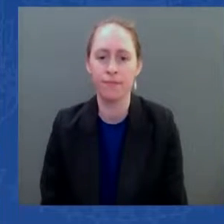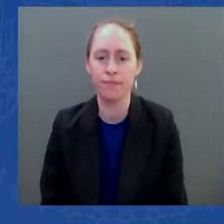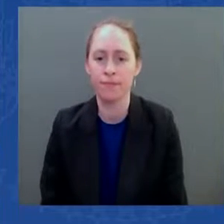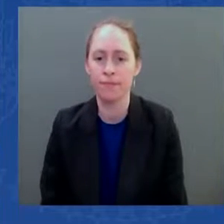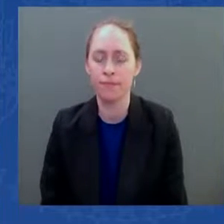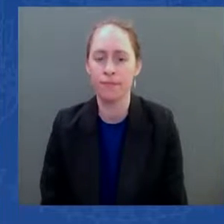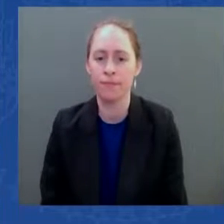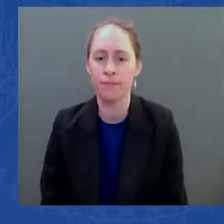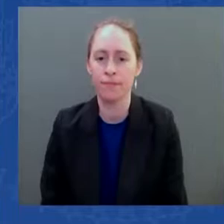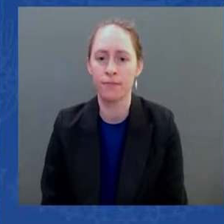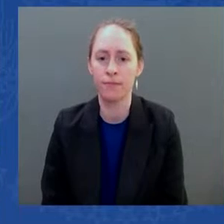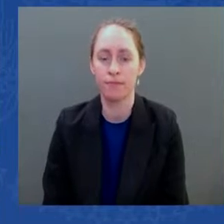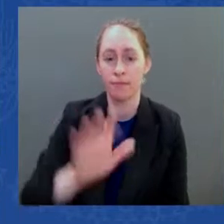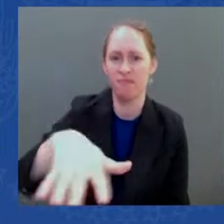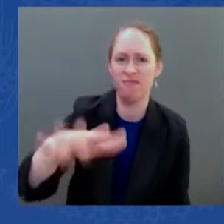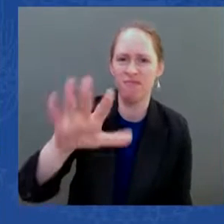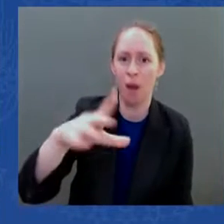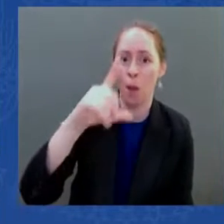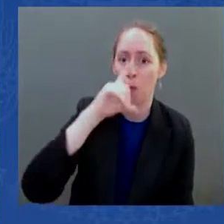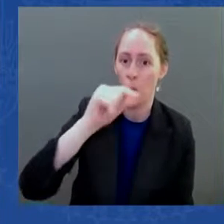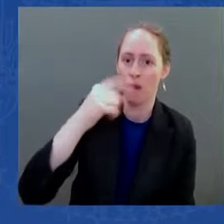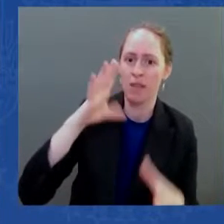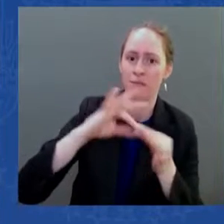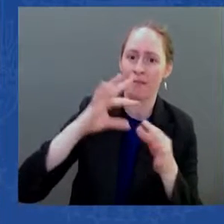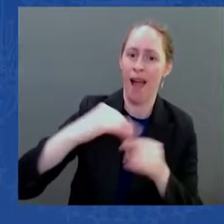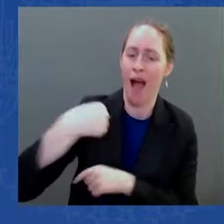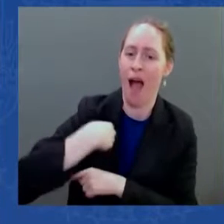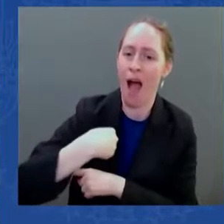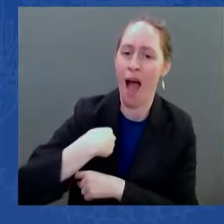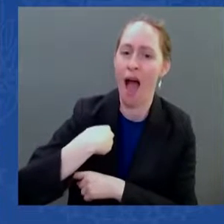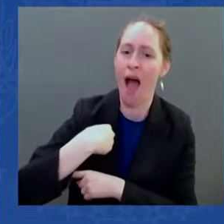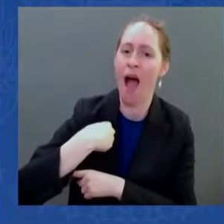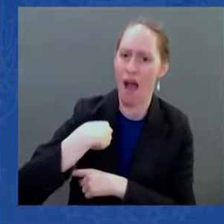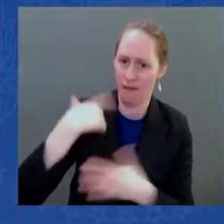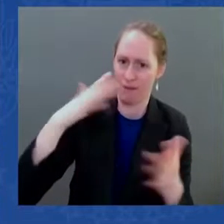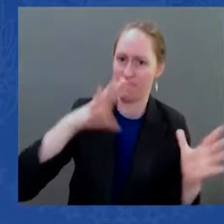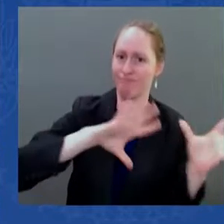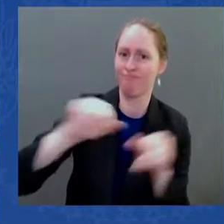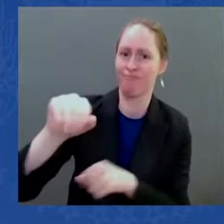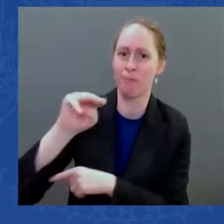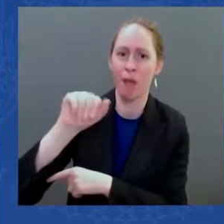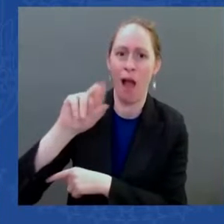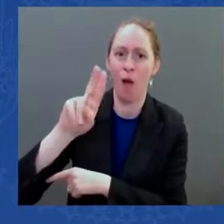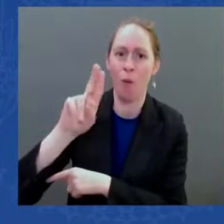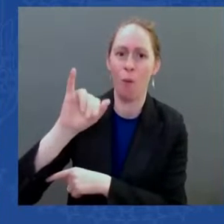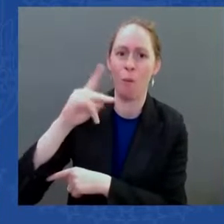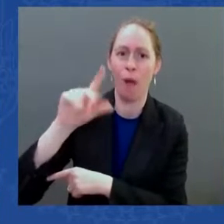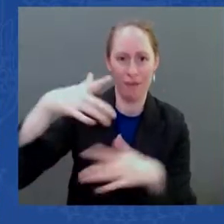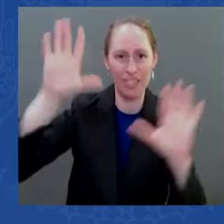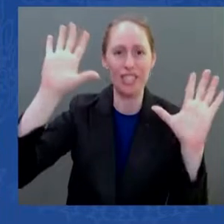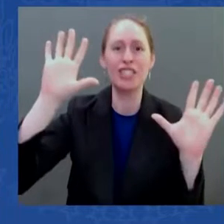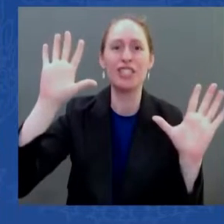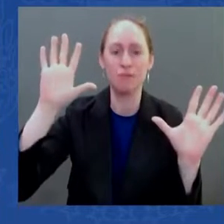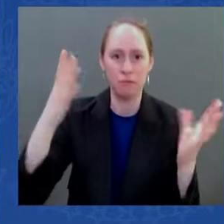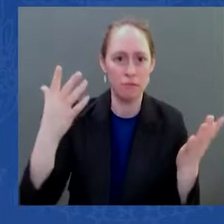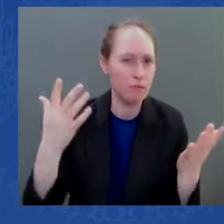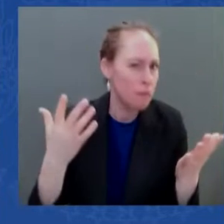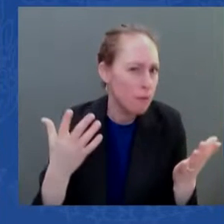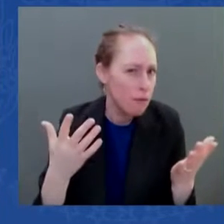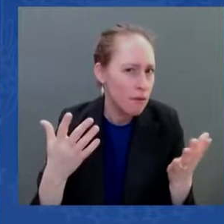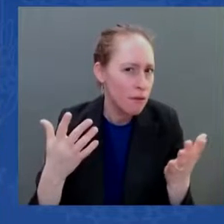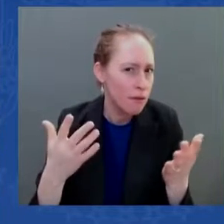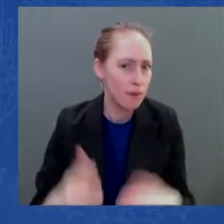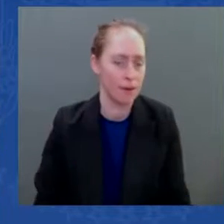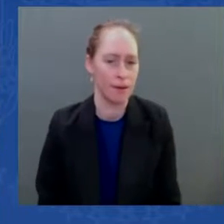is that? Well, first of all, it's questionable whether he does control Mariupol. One thing for sure we know about Mariupol,